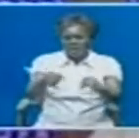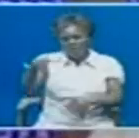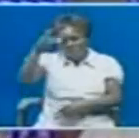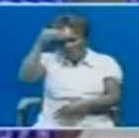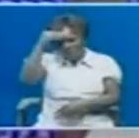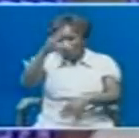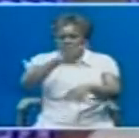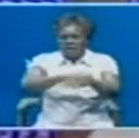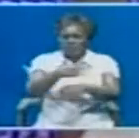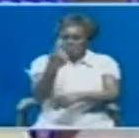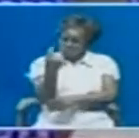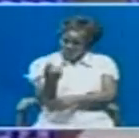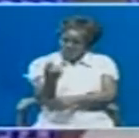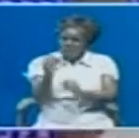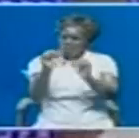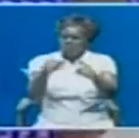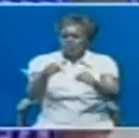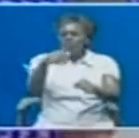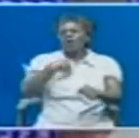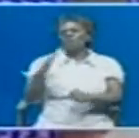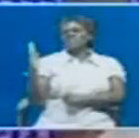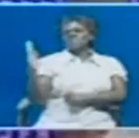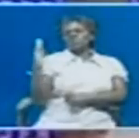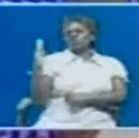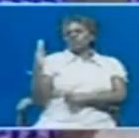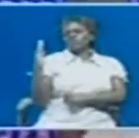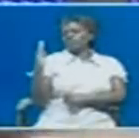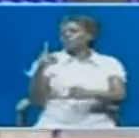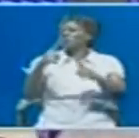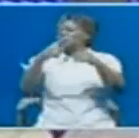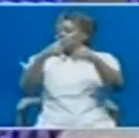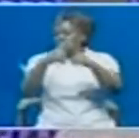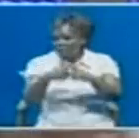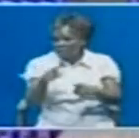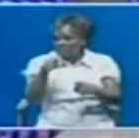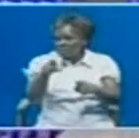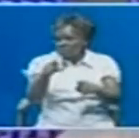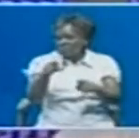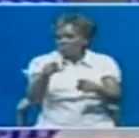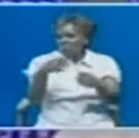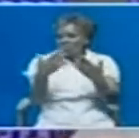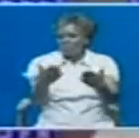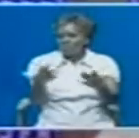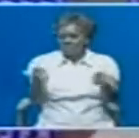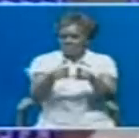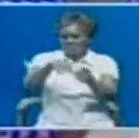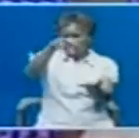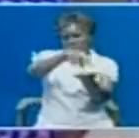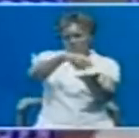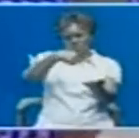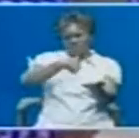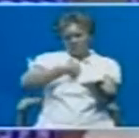education, you know, so that at least you have security. Otherwise, it will be like my scenario, which